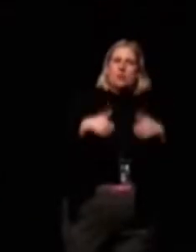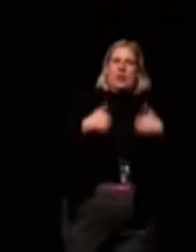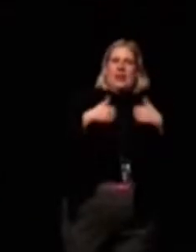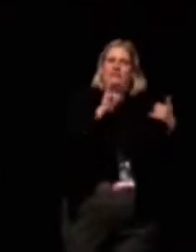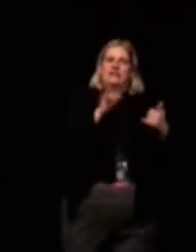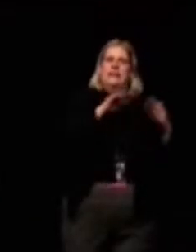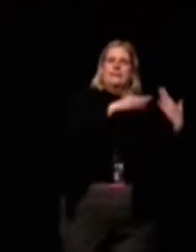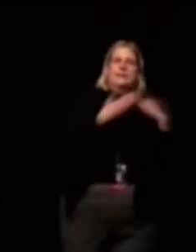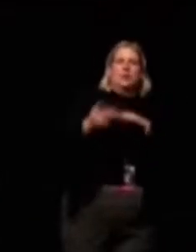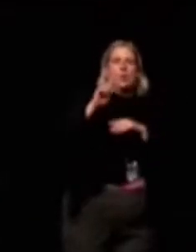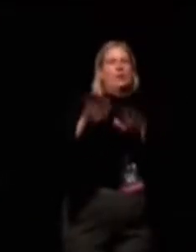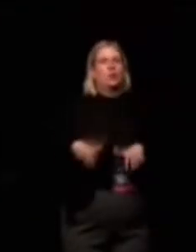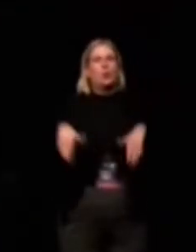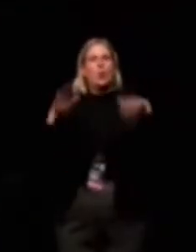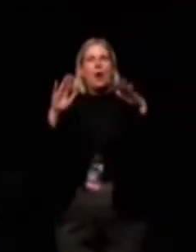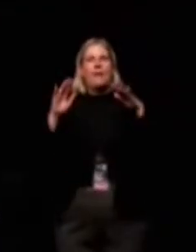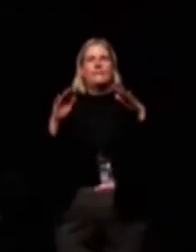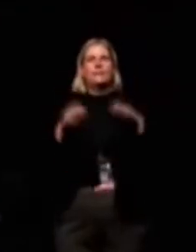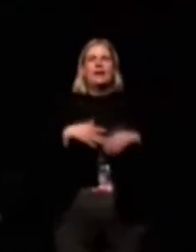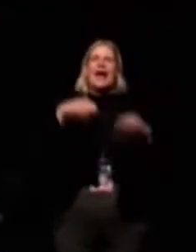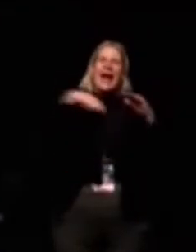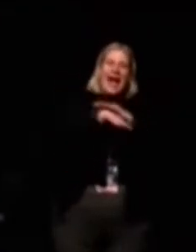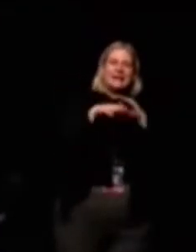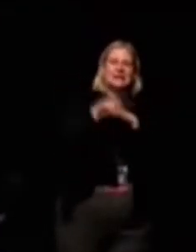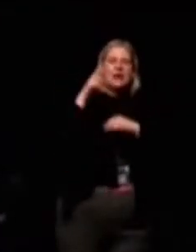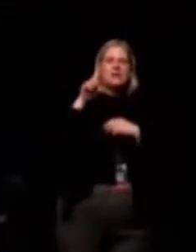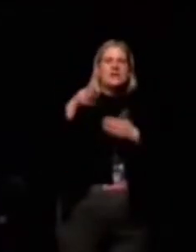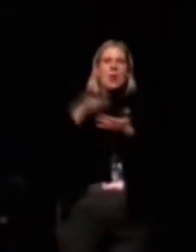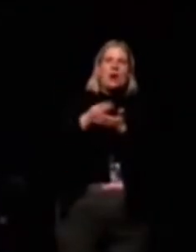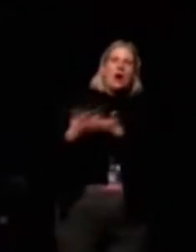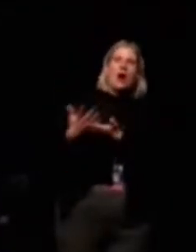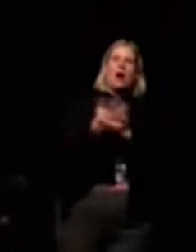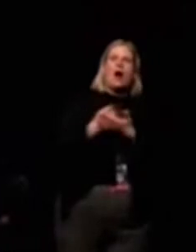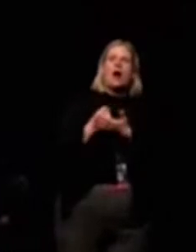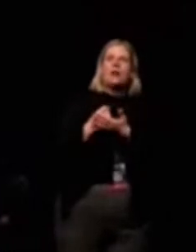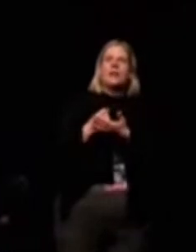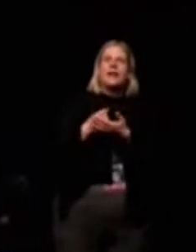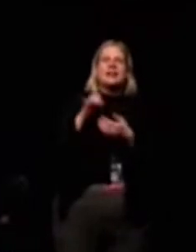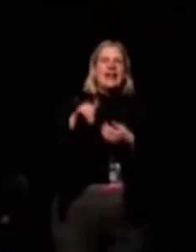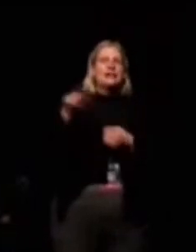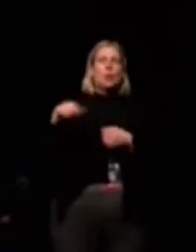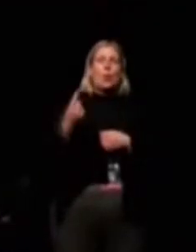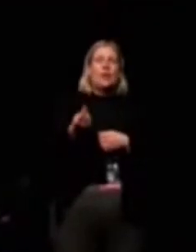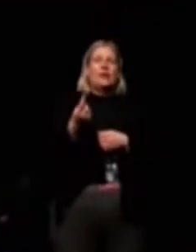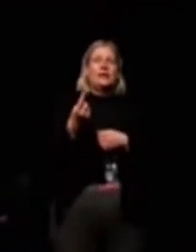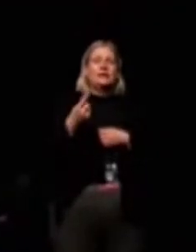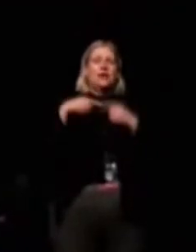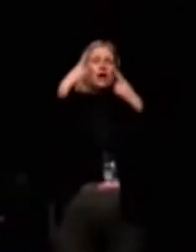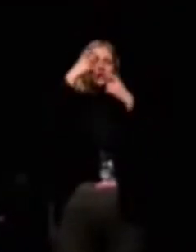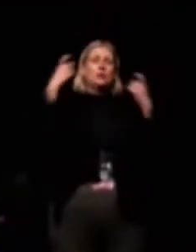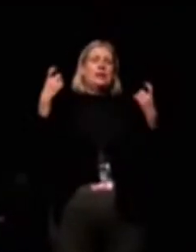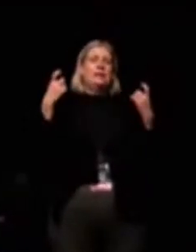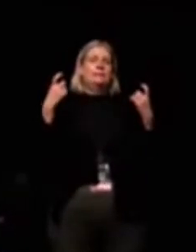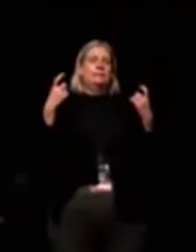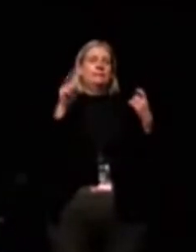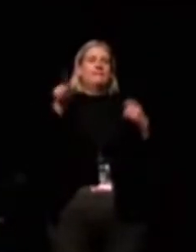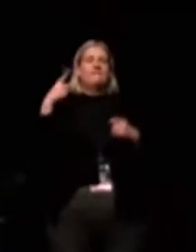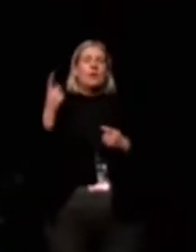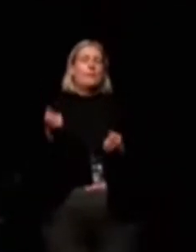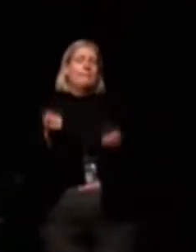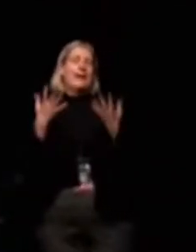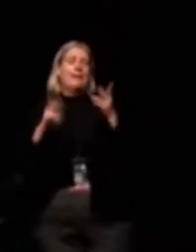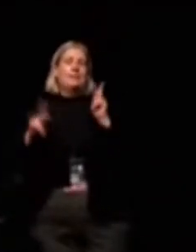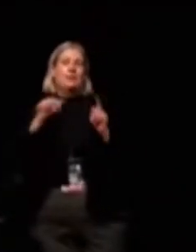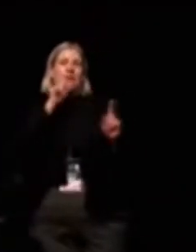wealth and business in communities of color is still just a dream for far too many. And we sure